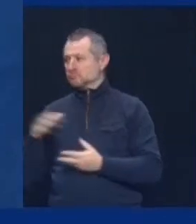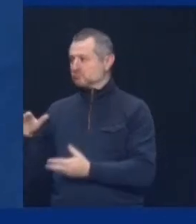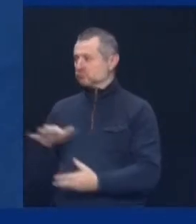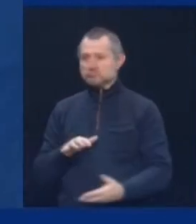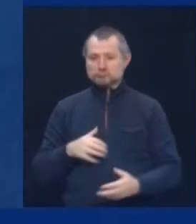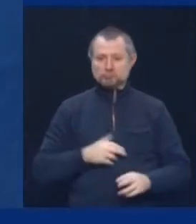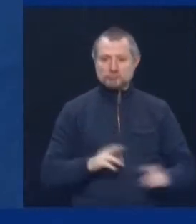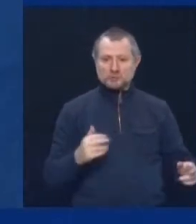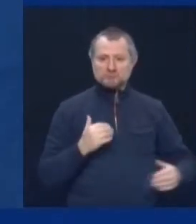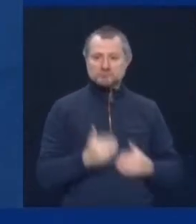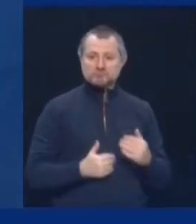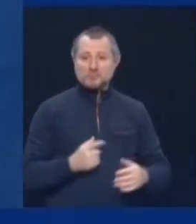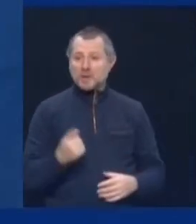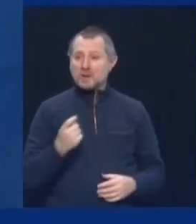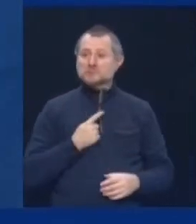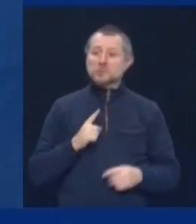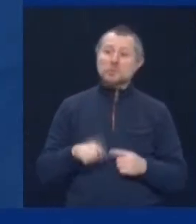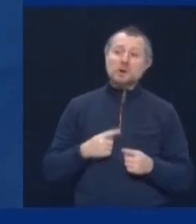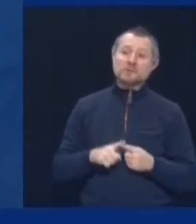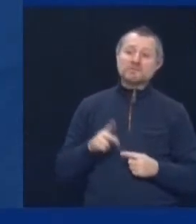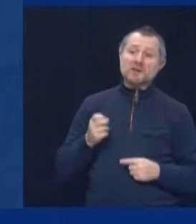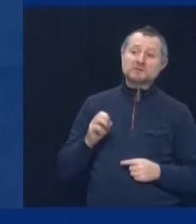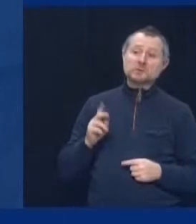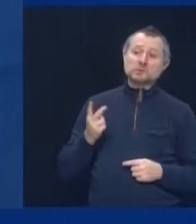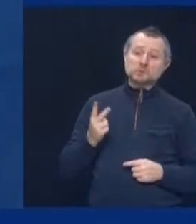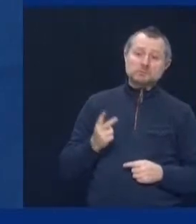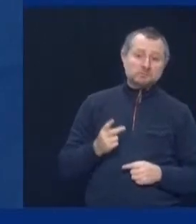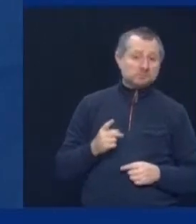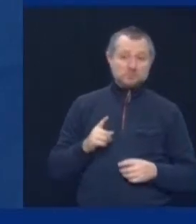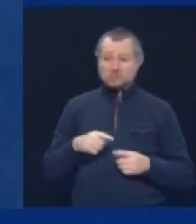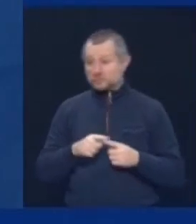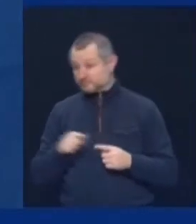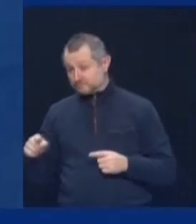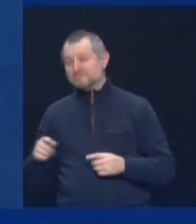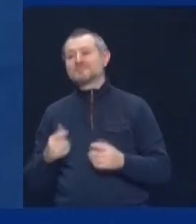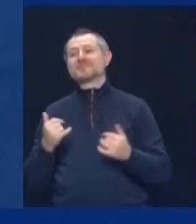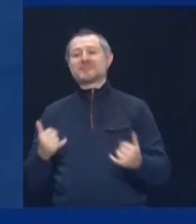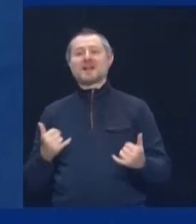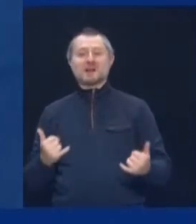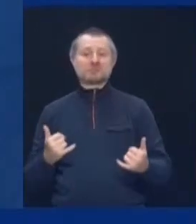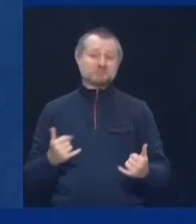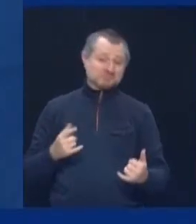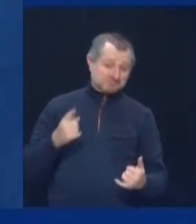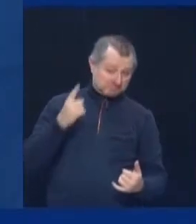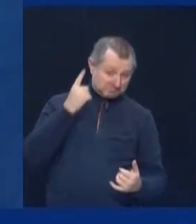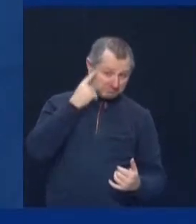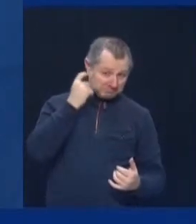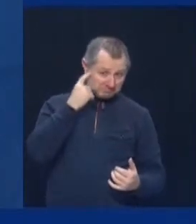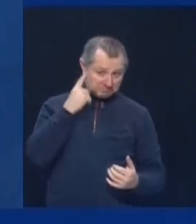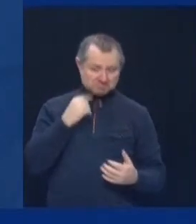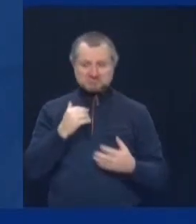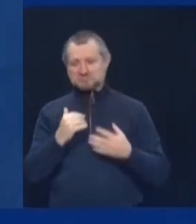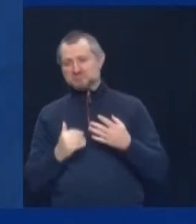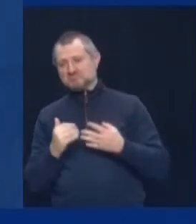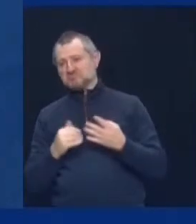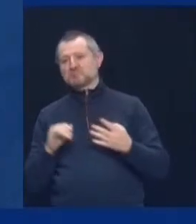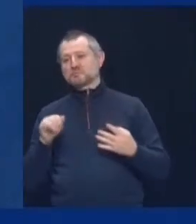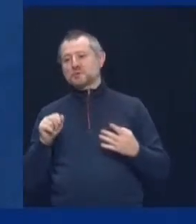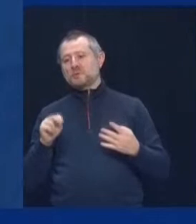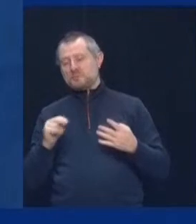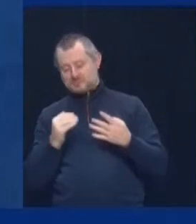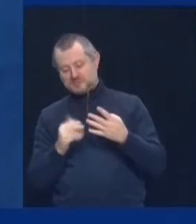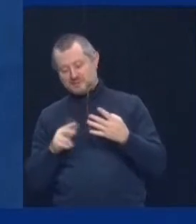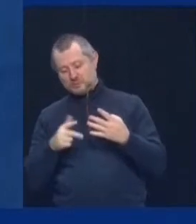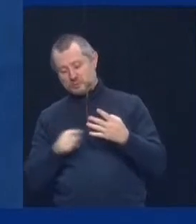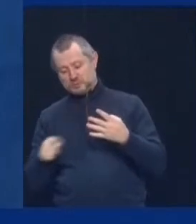phase 2 allocation? Right now, we're talking about probably late January for phase